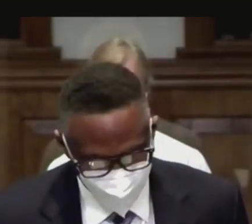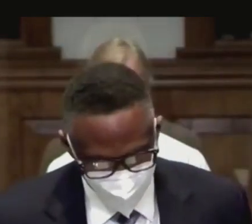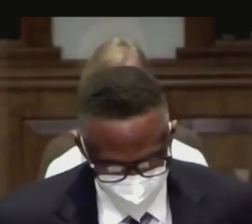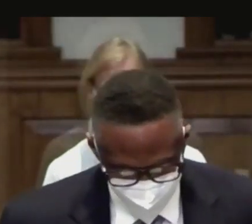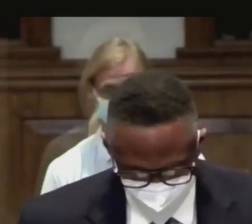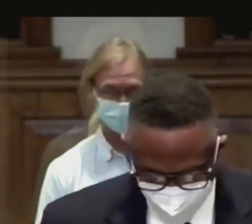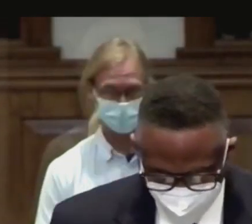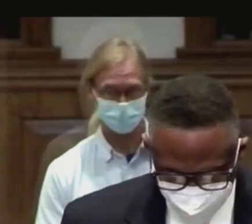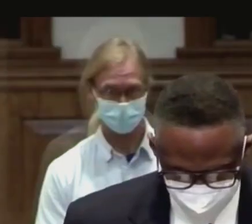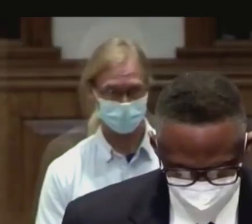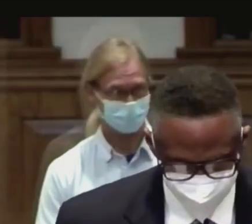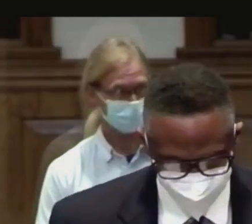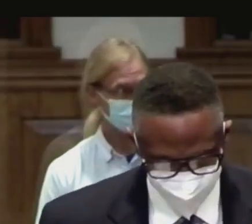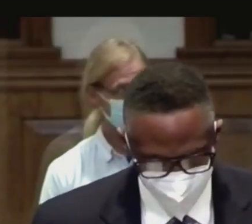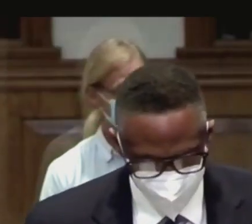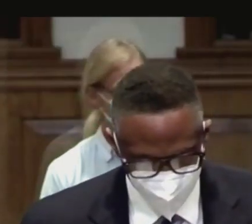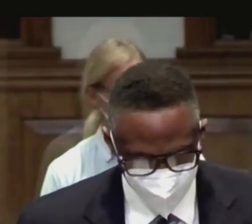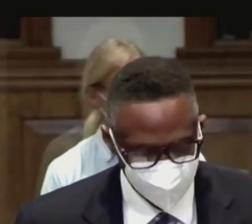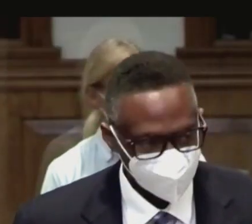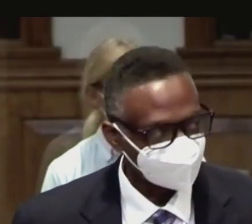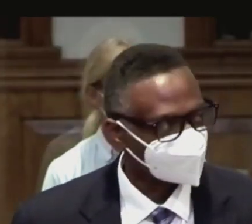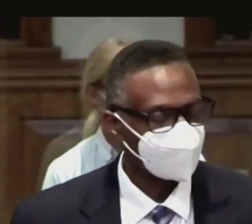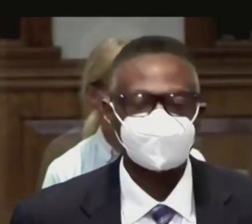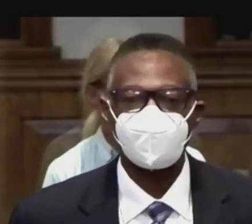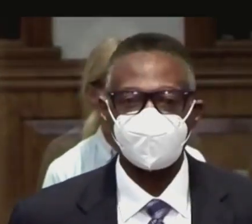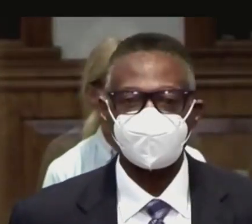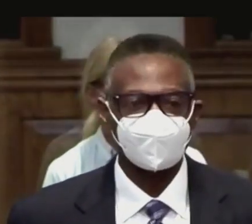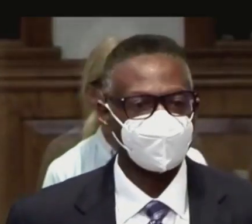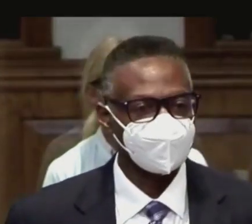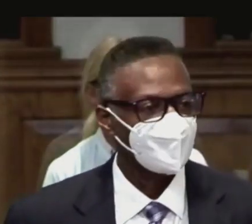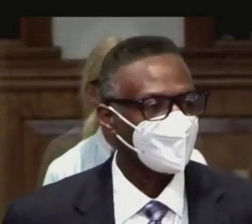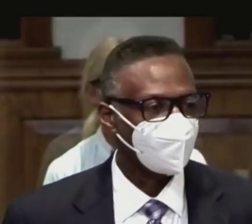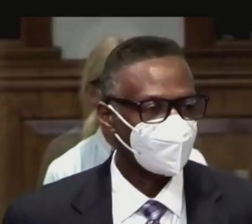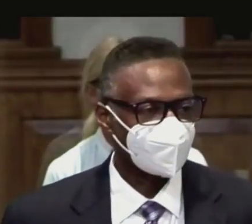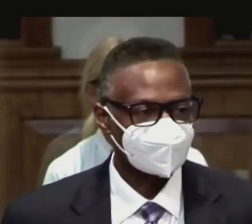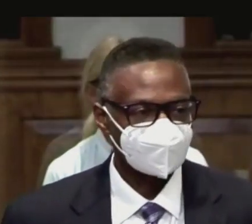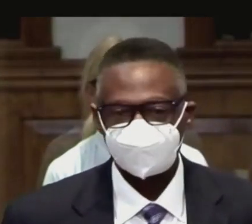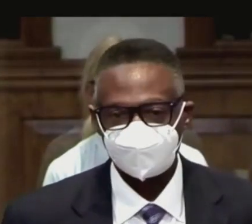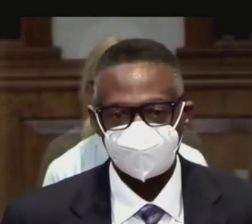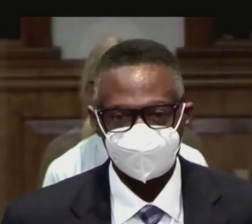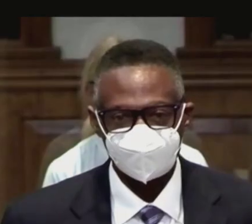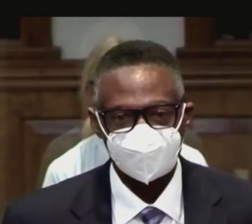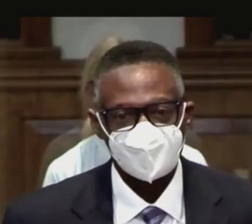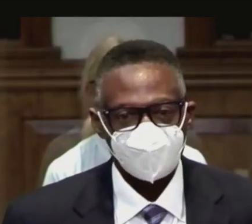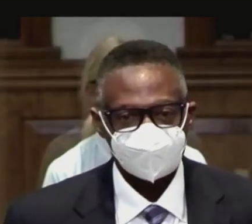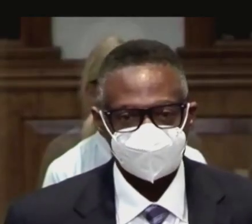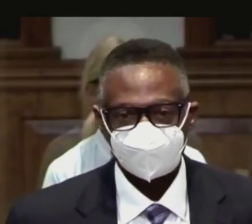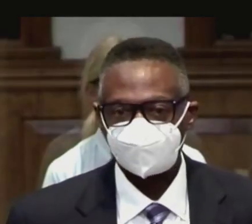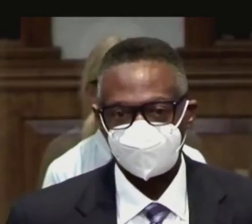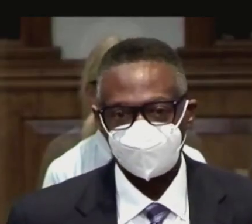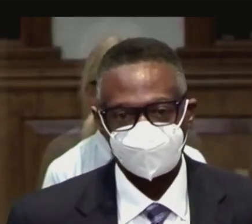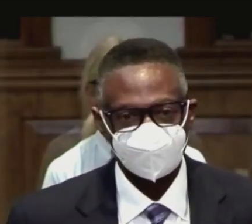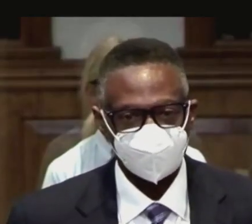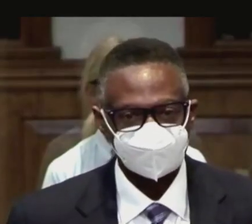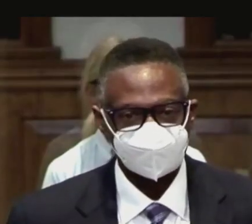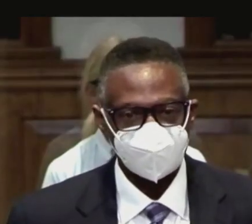pulls the PowerPoint presentation up. I'll try not to repeat all the things that she's covered. I just want to show you a